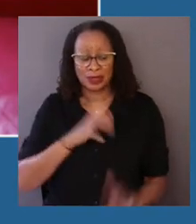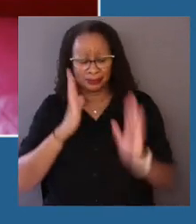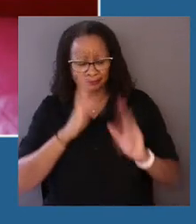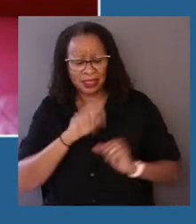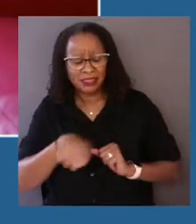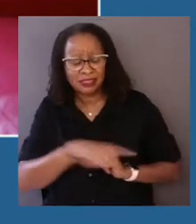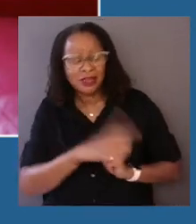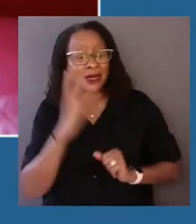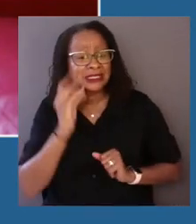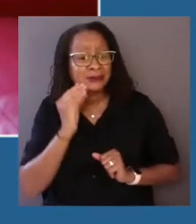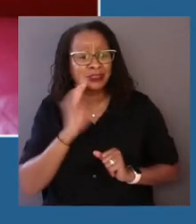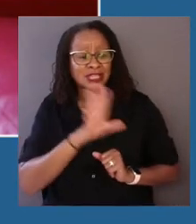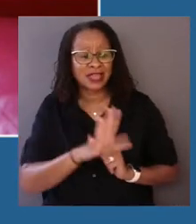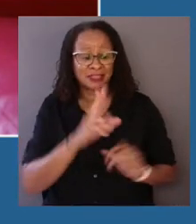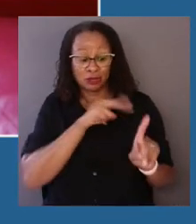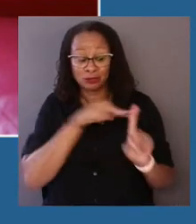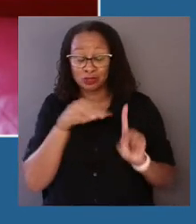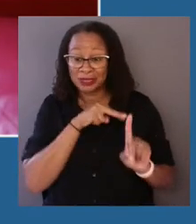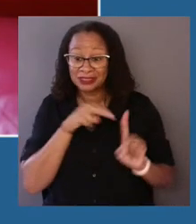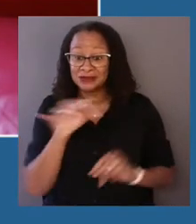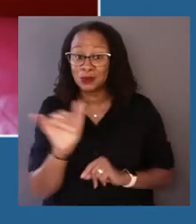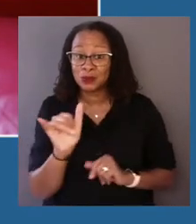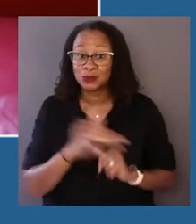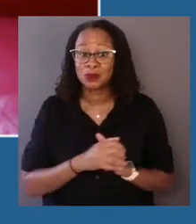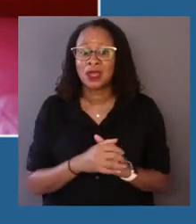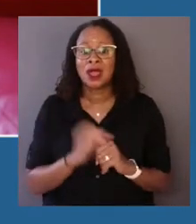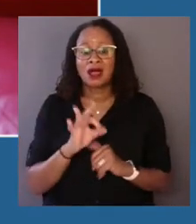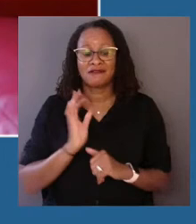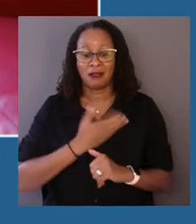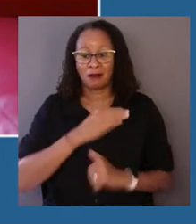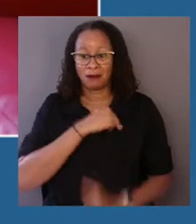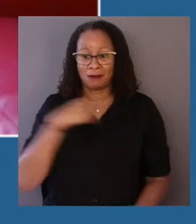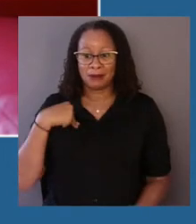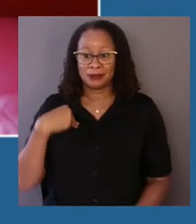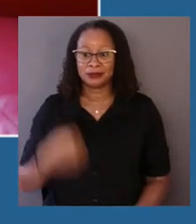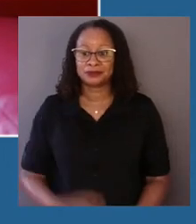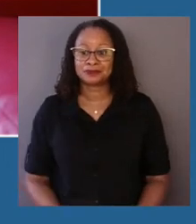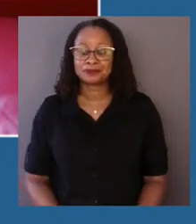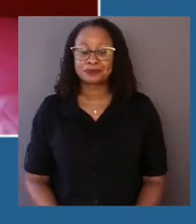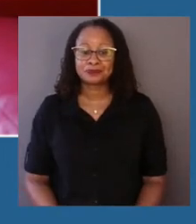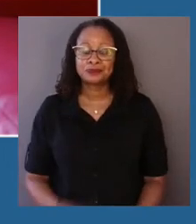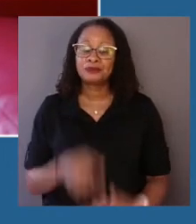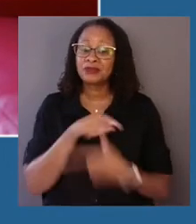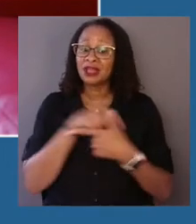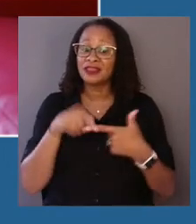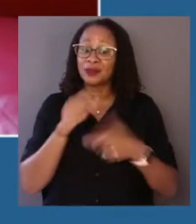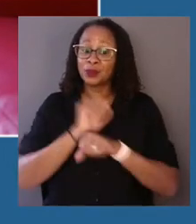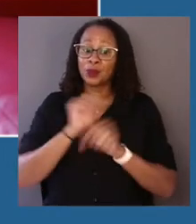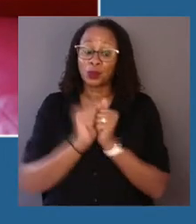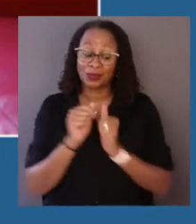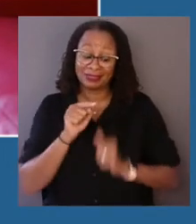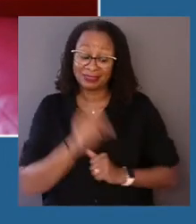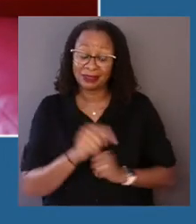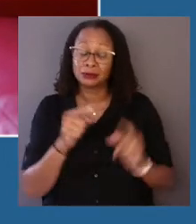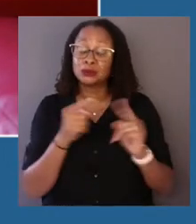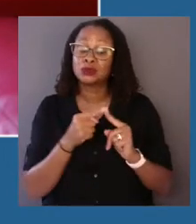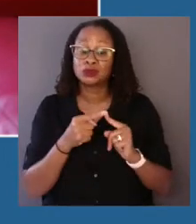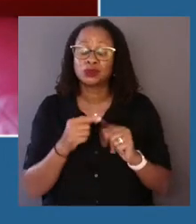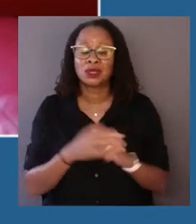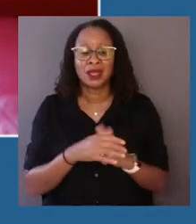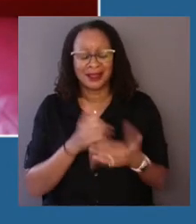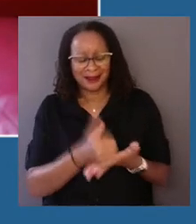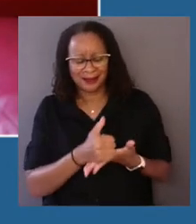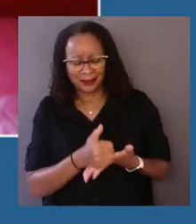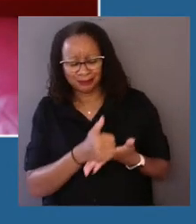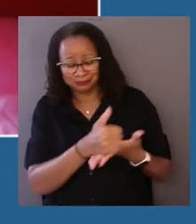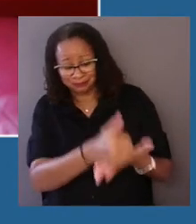and the perspectives of our members. And then we work with them to help them understand